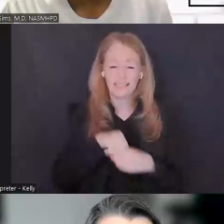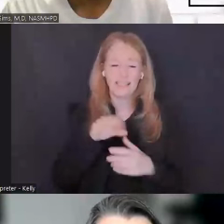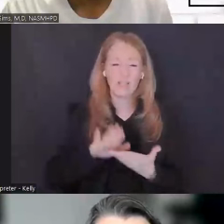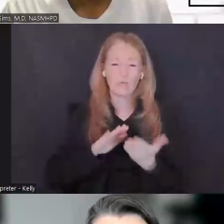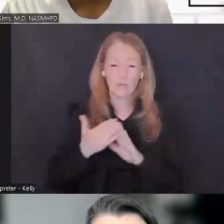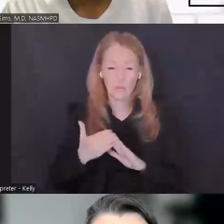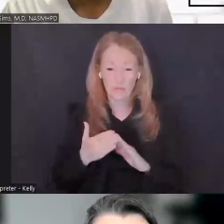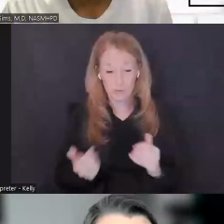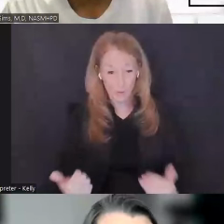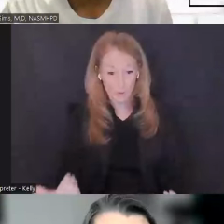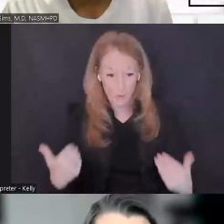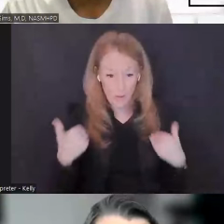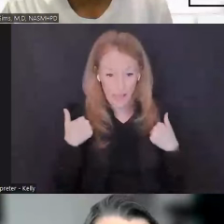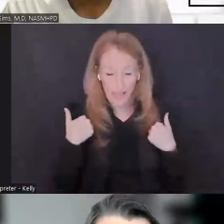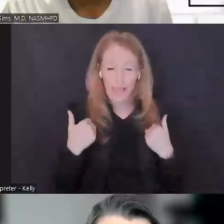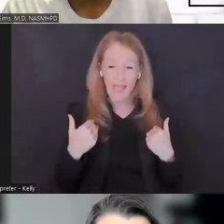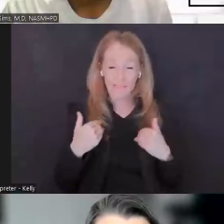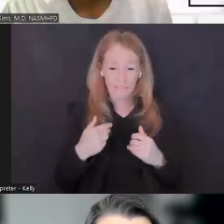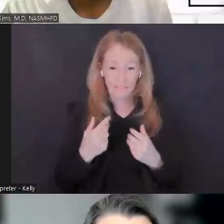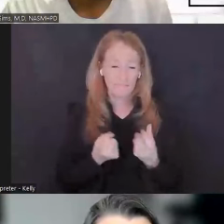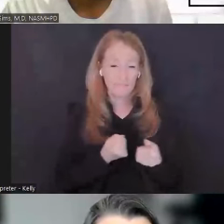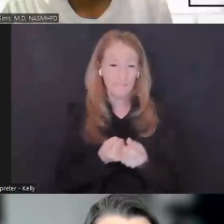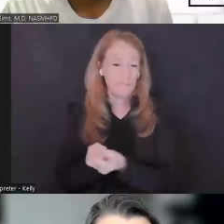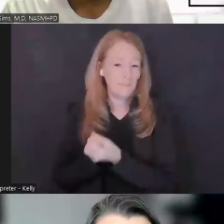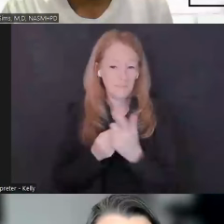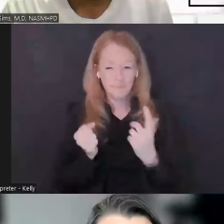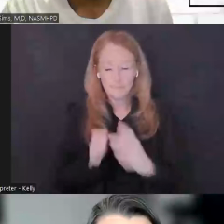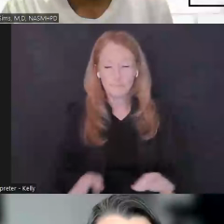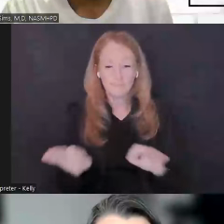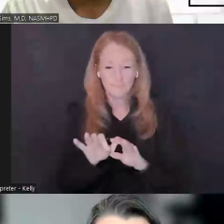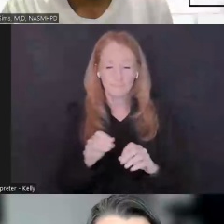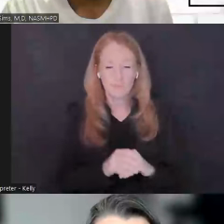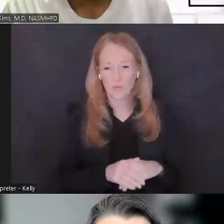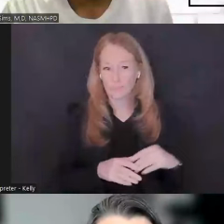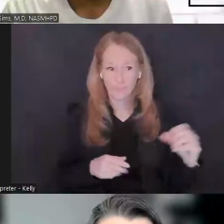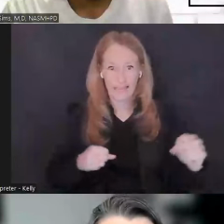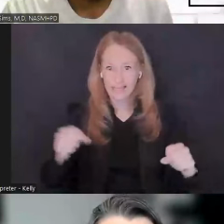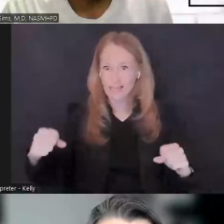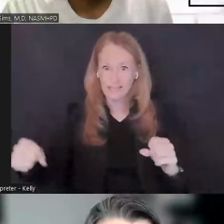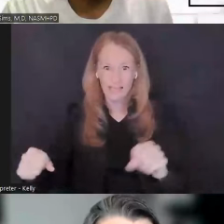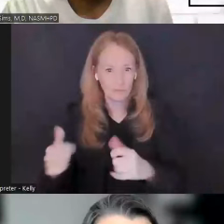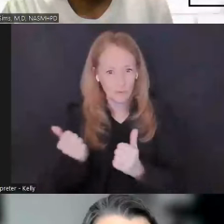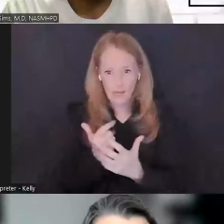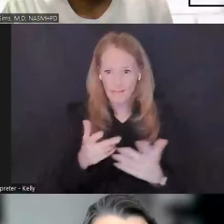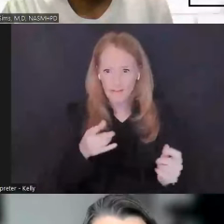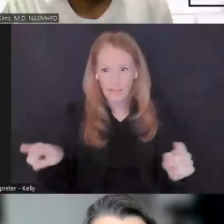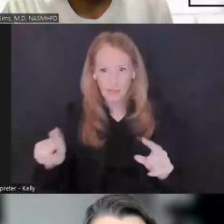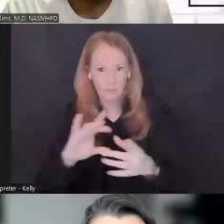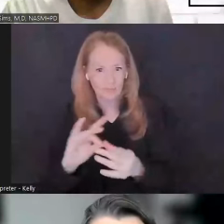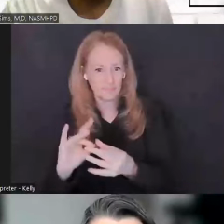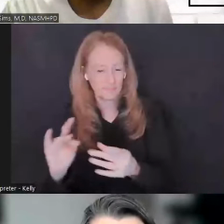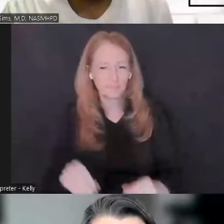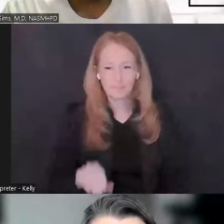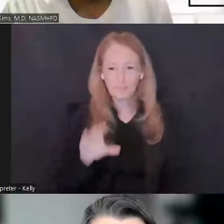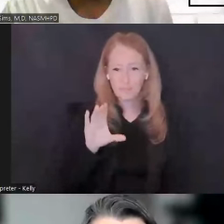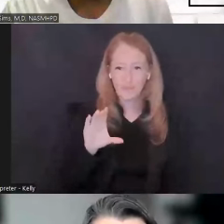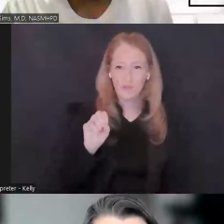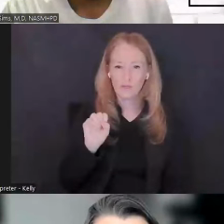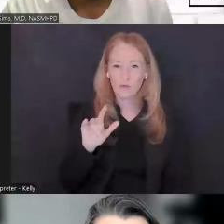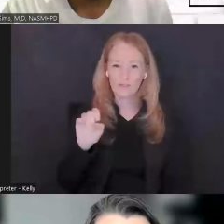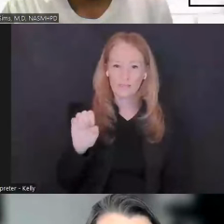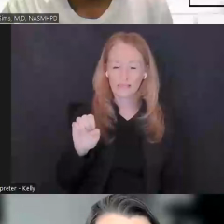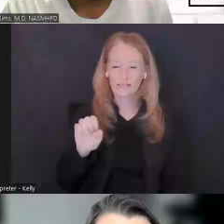them. So I would say yes to everything everyone said. We have to find a way, with Cosette, I think you're on, if we can find a way